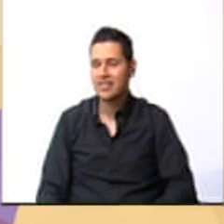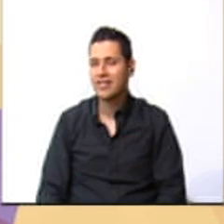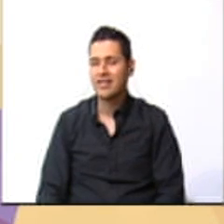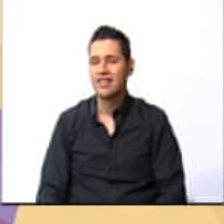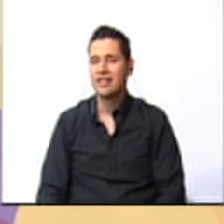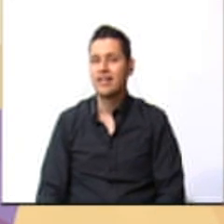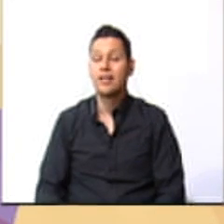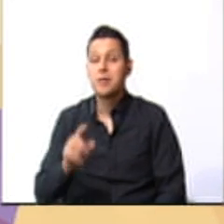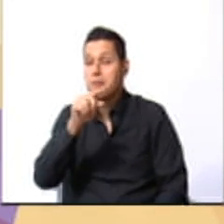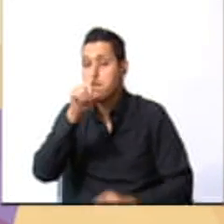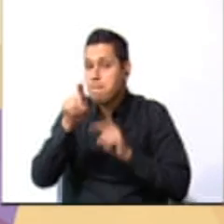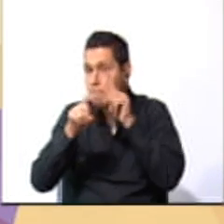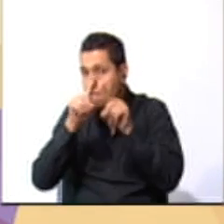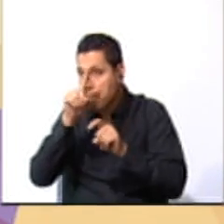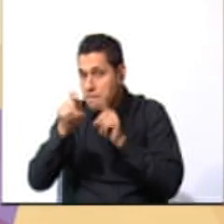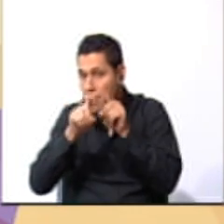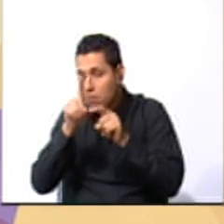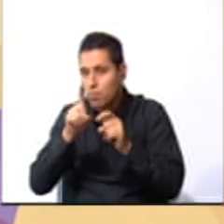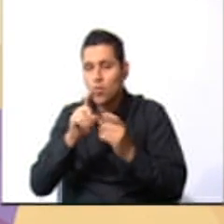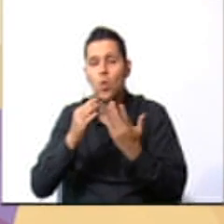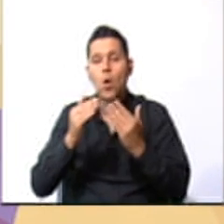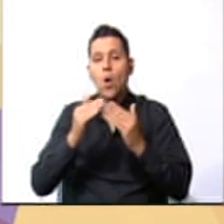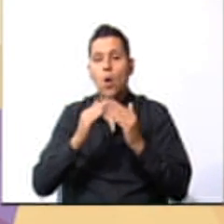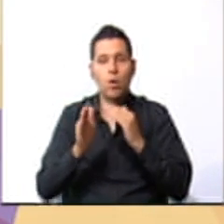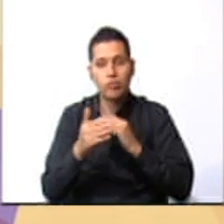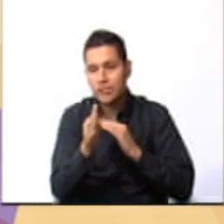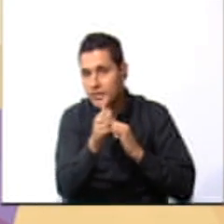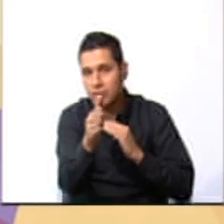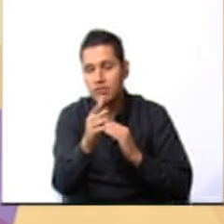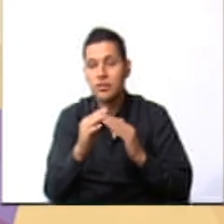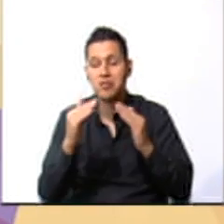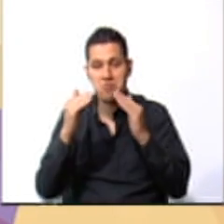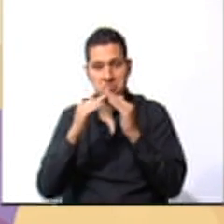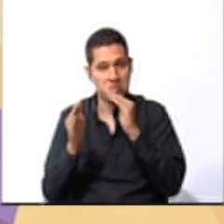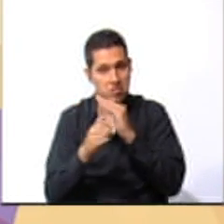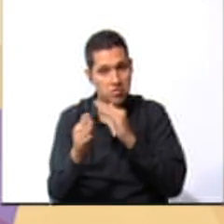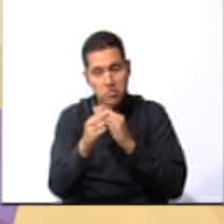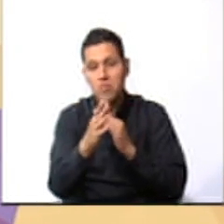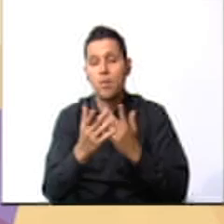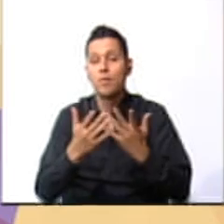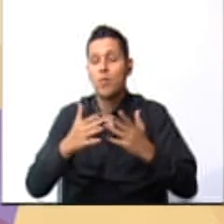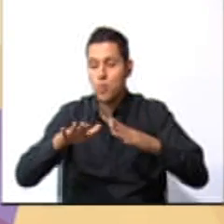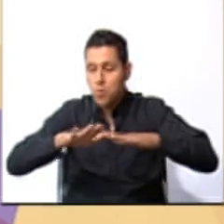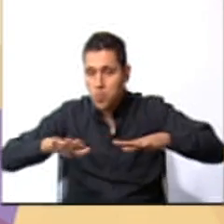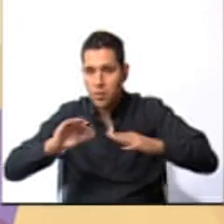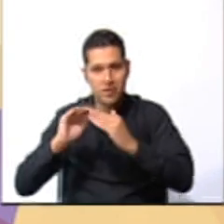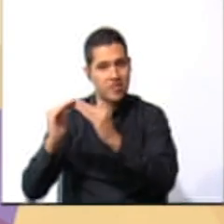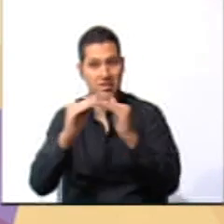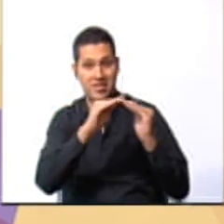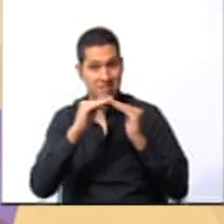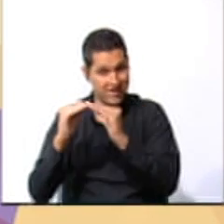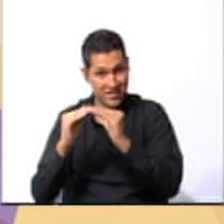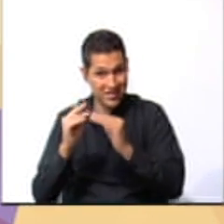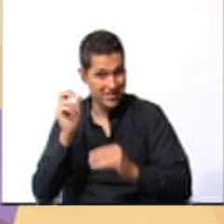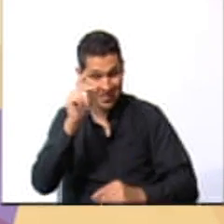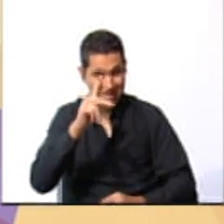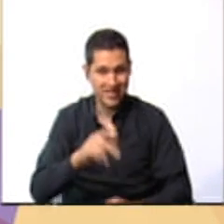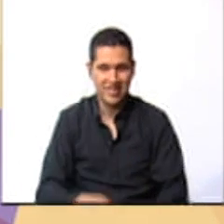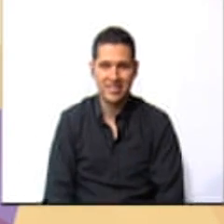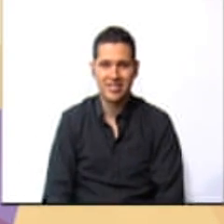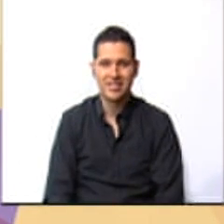the question and locations, okay? And places of the community. Acuérdense, lugares de la